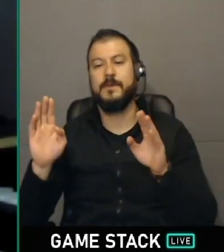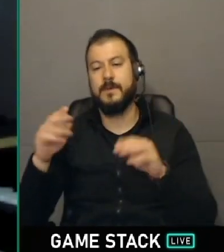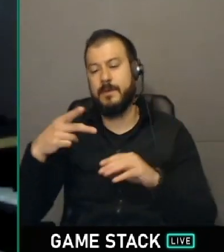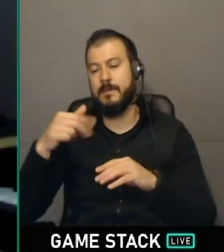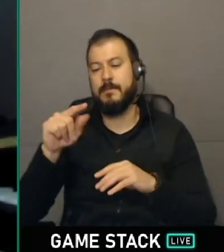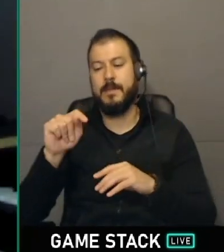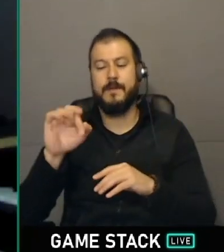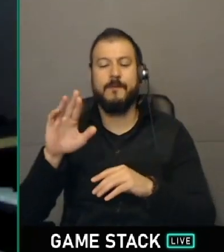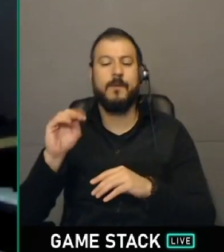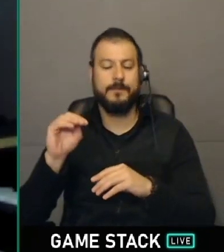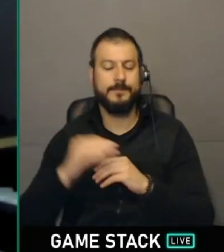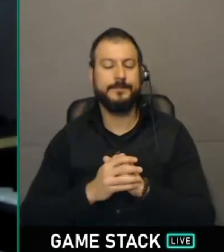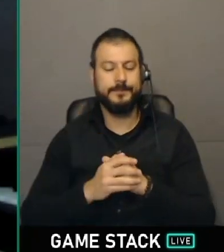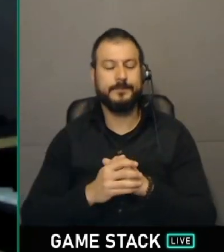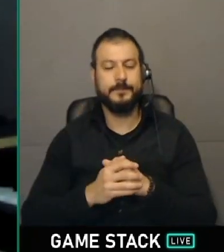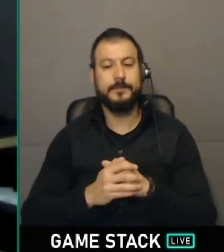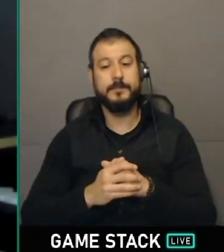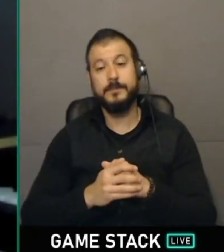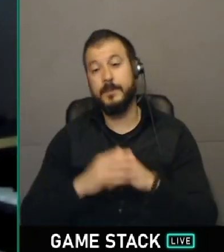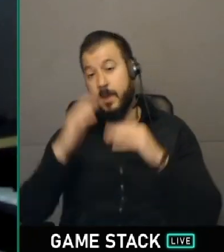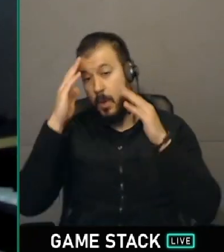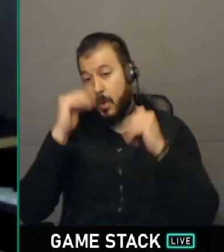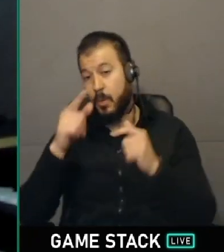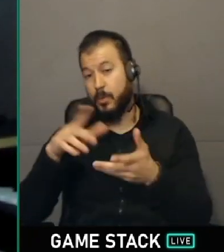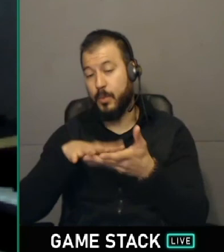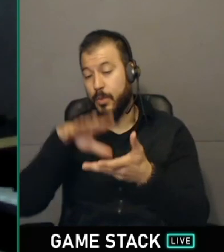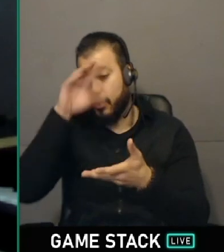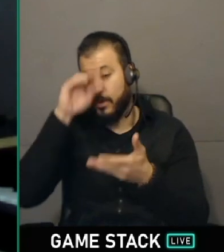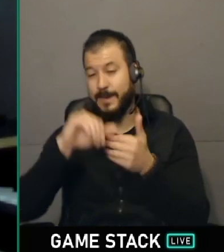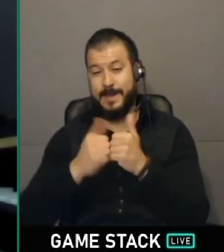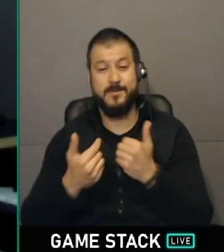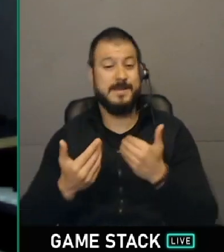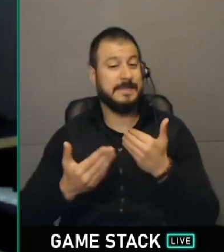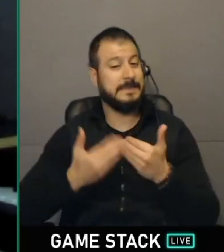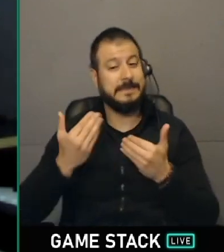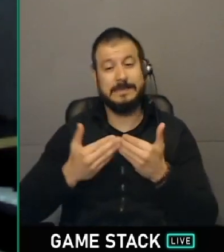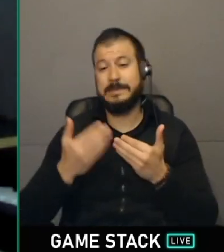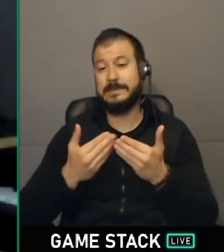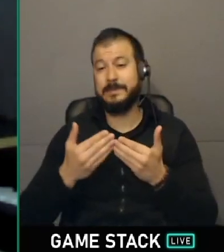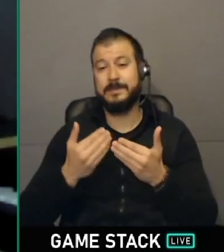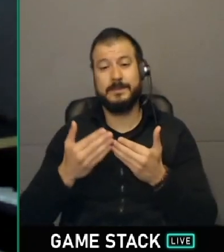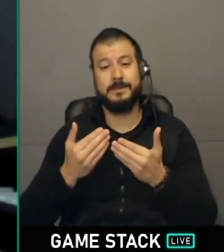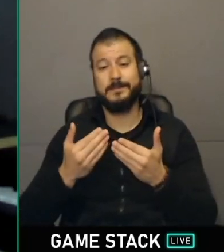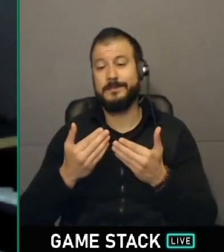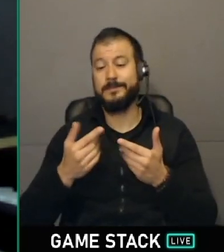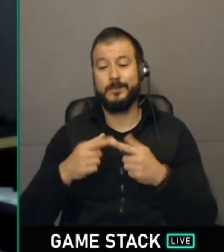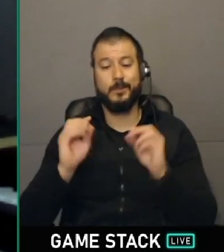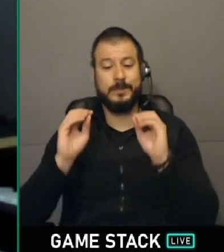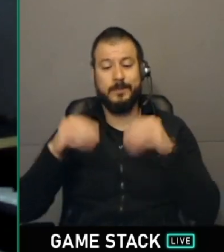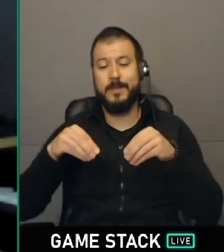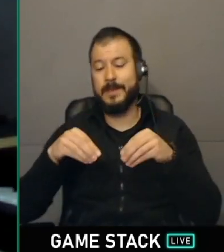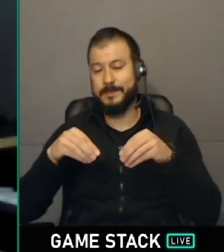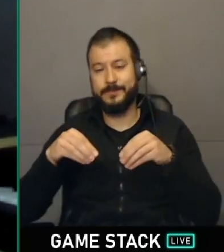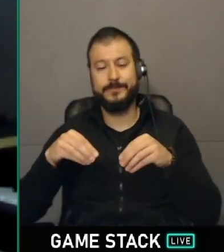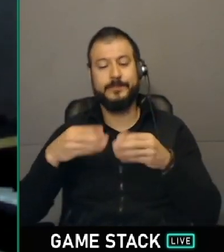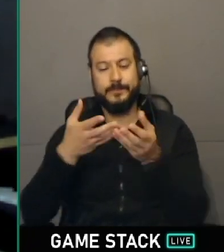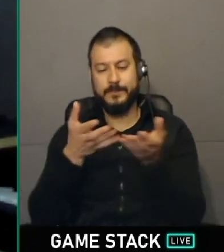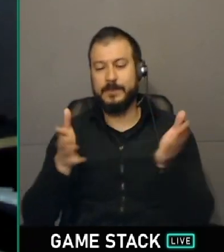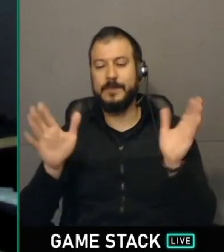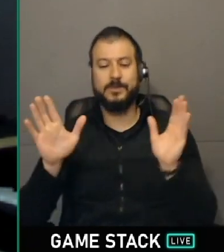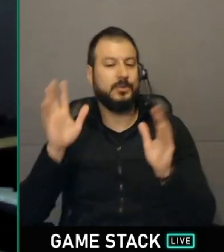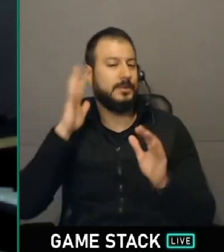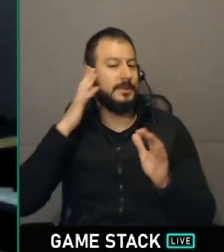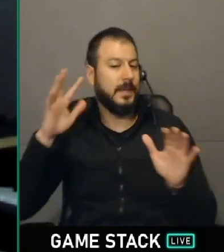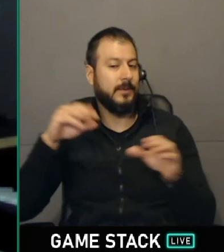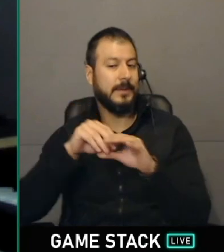So I hope you all learned how easy it can be to implement spatial sound into your